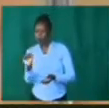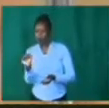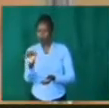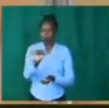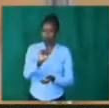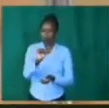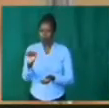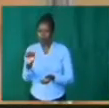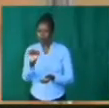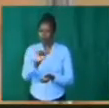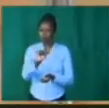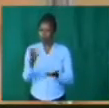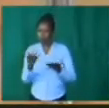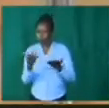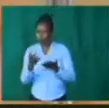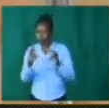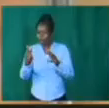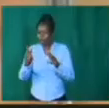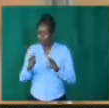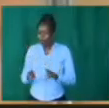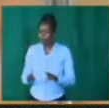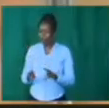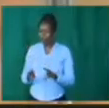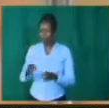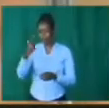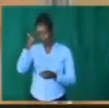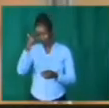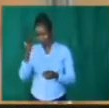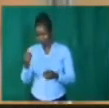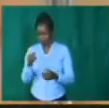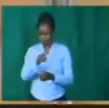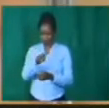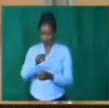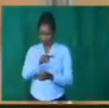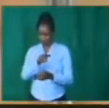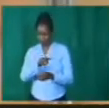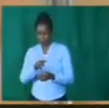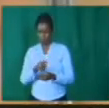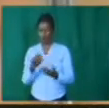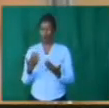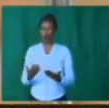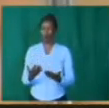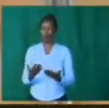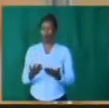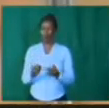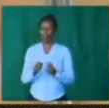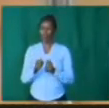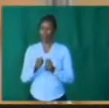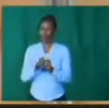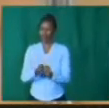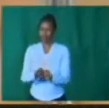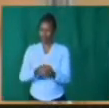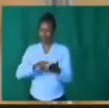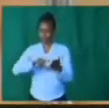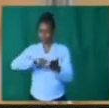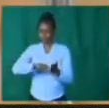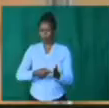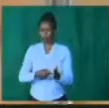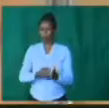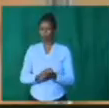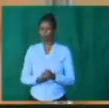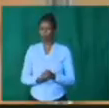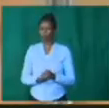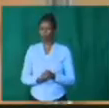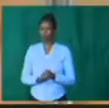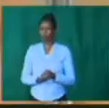is one. So that's coordinate geometry, locating Nespresso using coordinates. Then 2, it